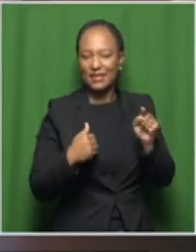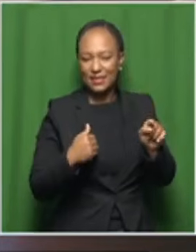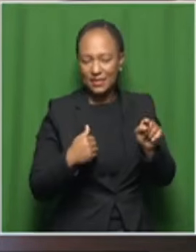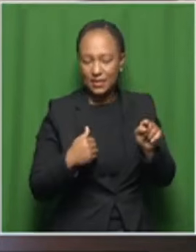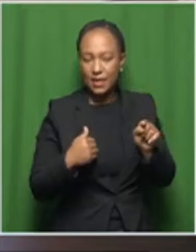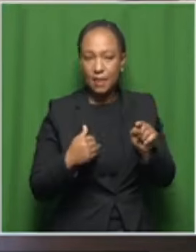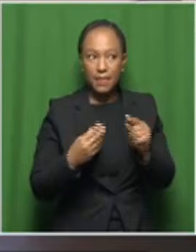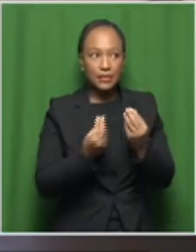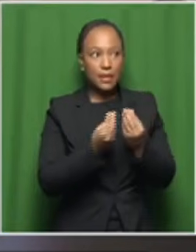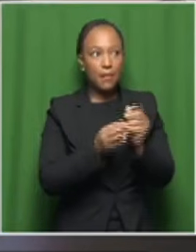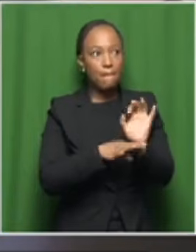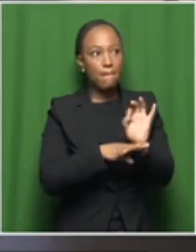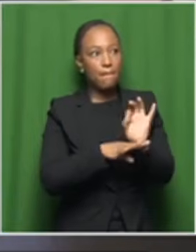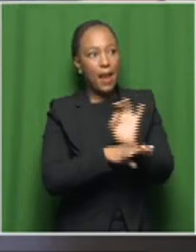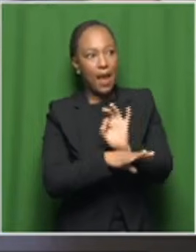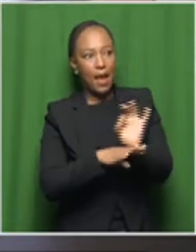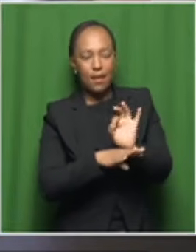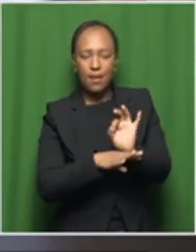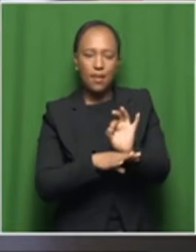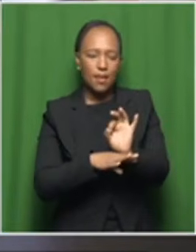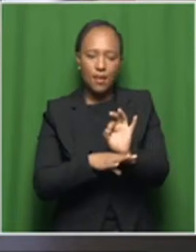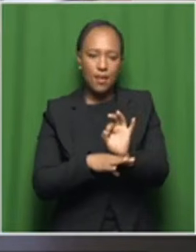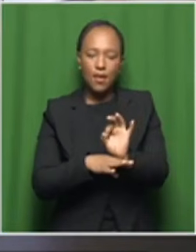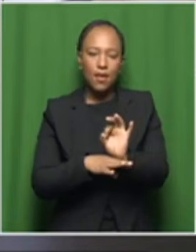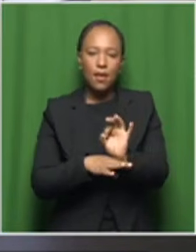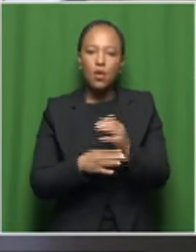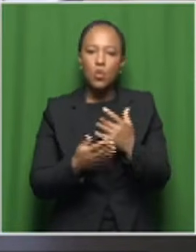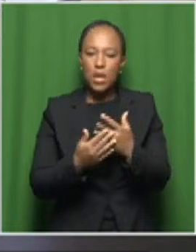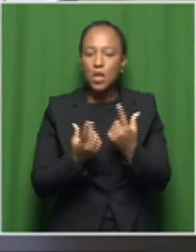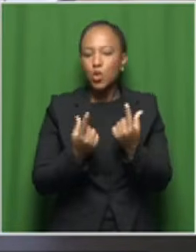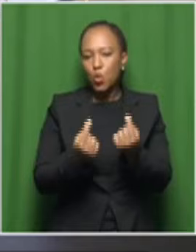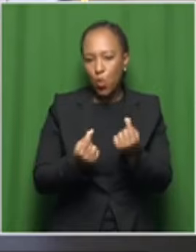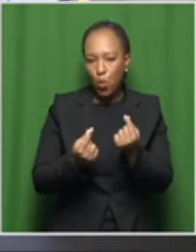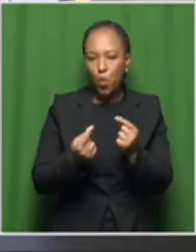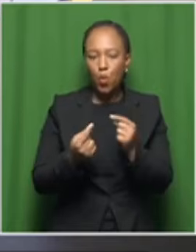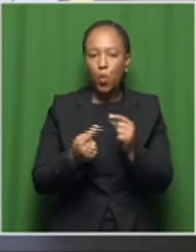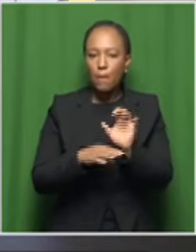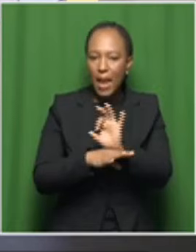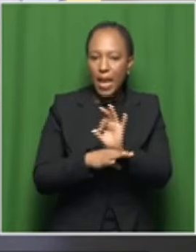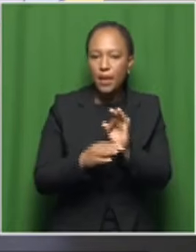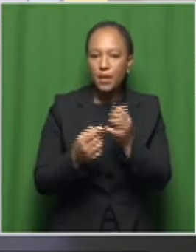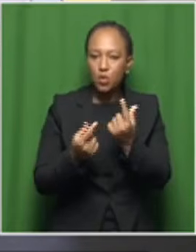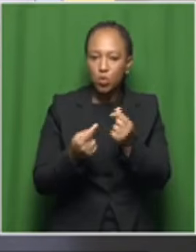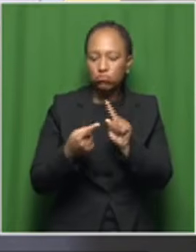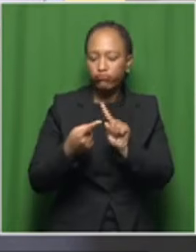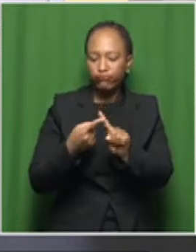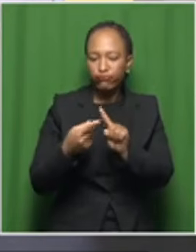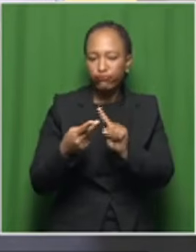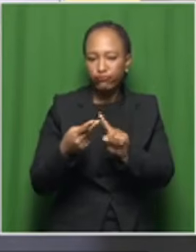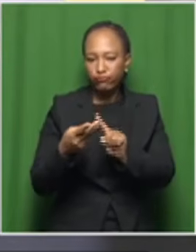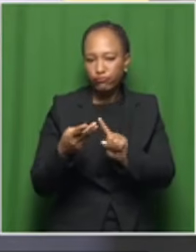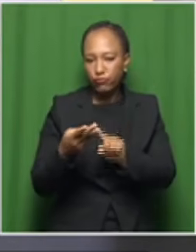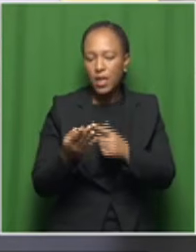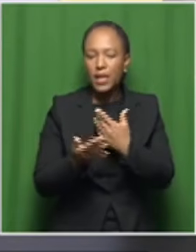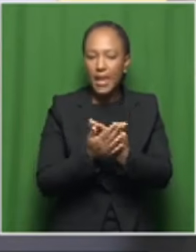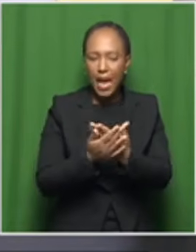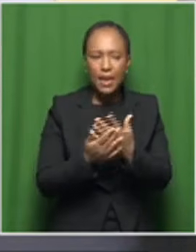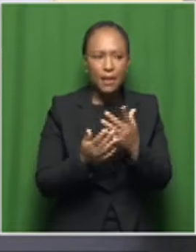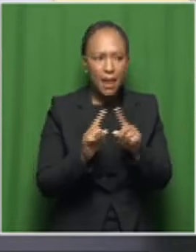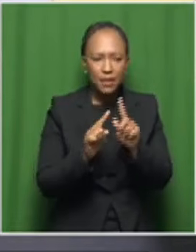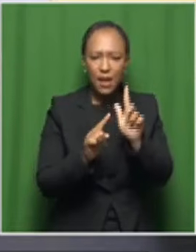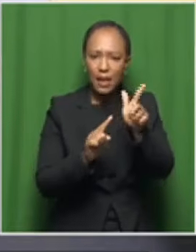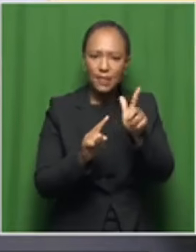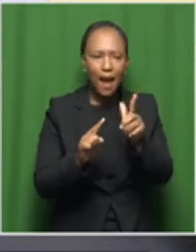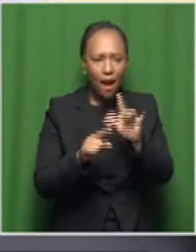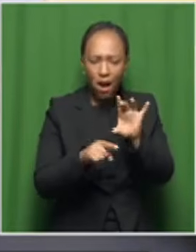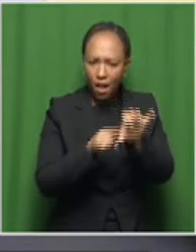you can really plan out. You can plan that, okay, I'm going to do this and that, but it can take a different direction. So I really believe that my creative process is